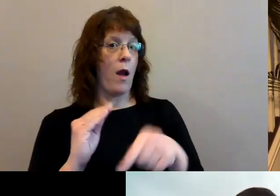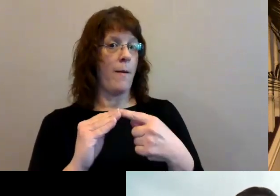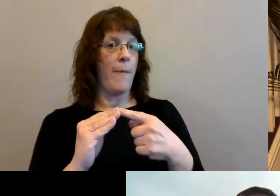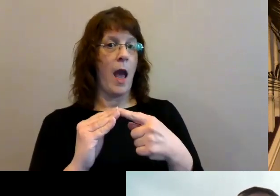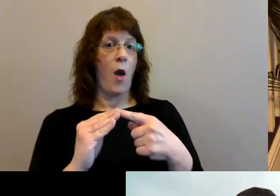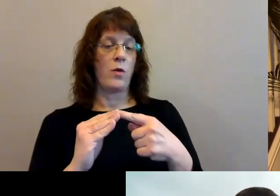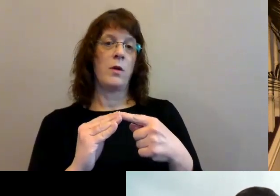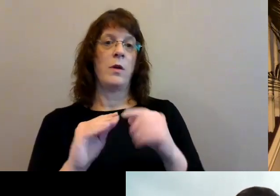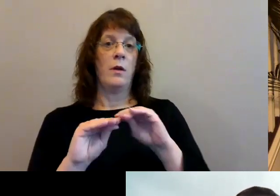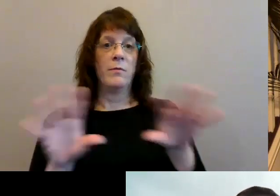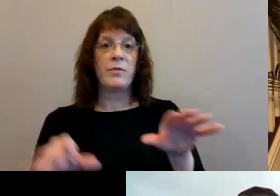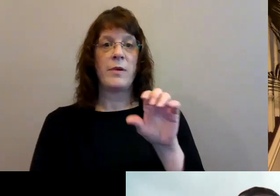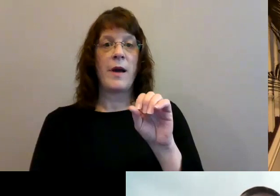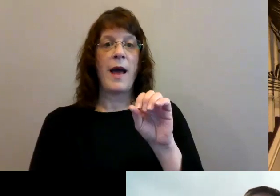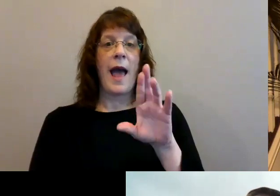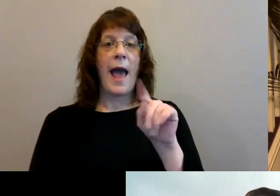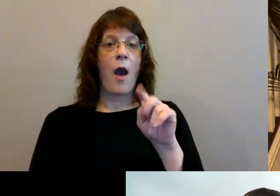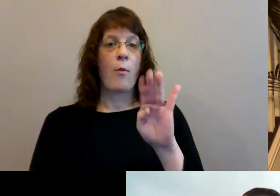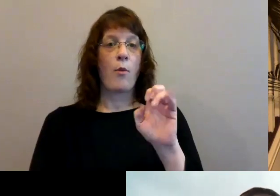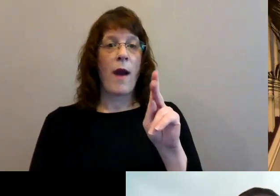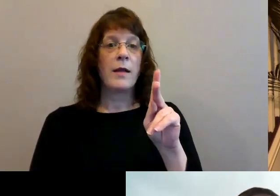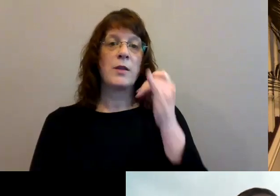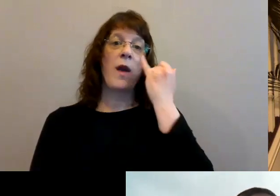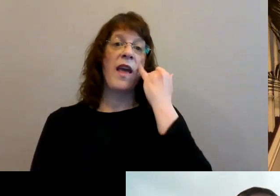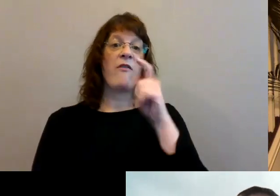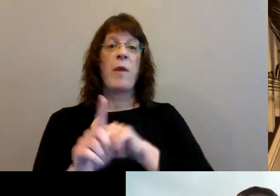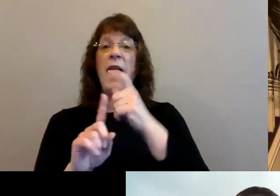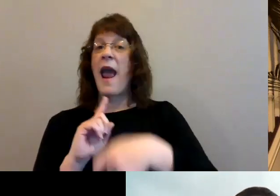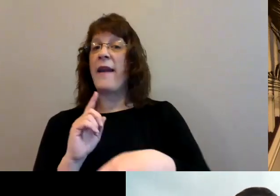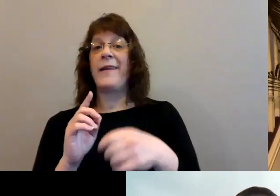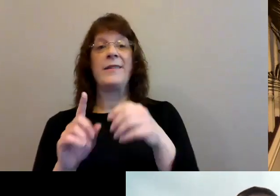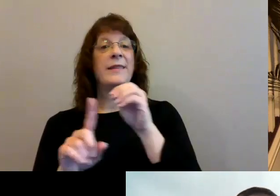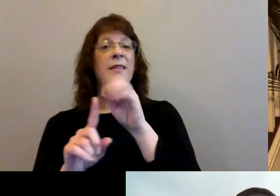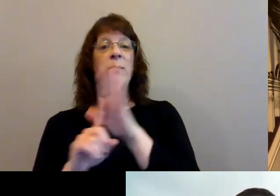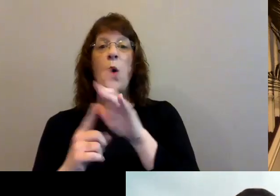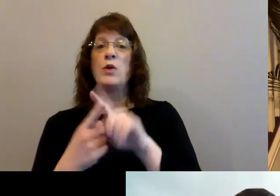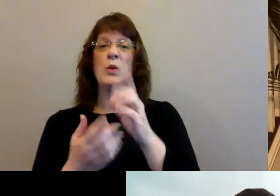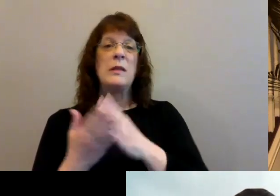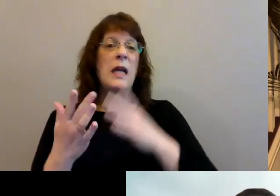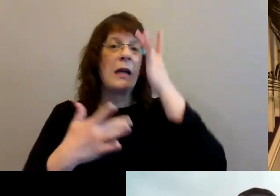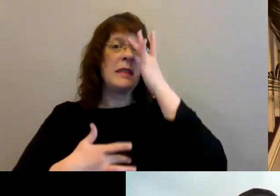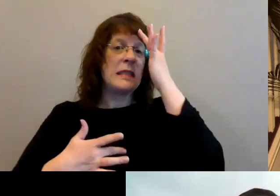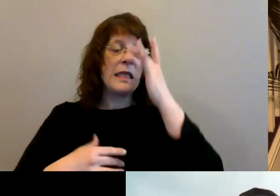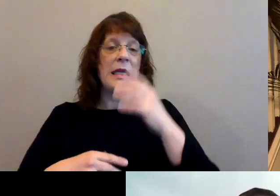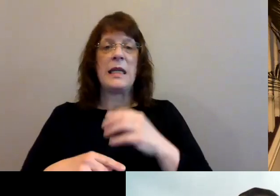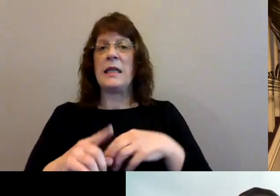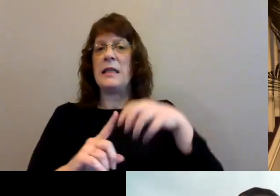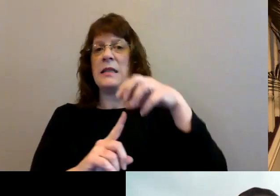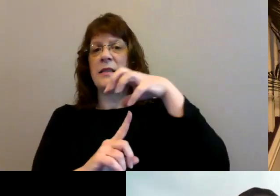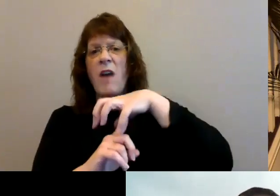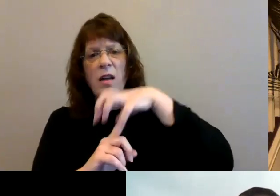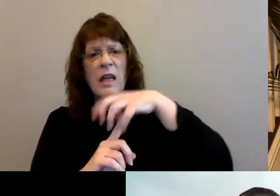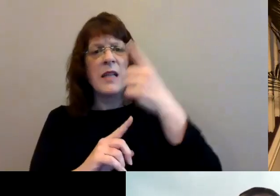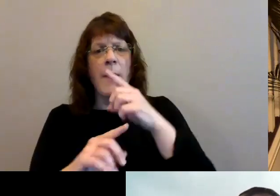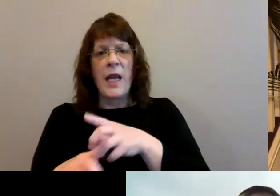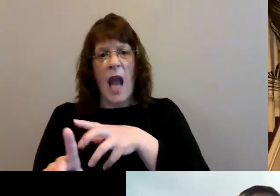if bananas get exposed to some fungus or some like disease that attacks the plant, then